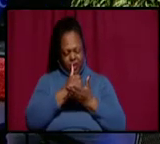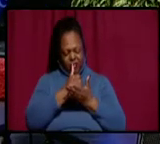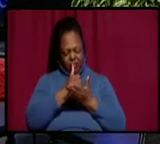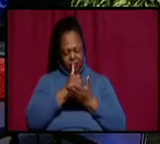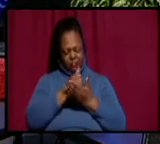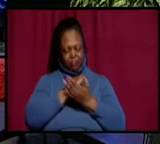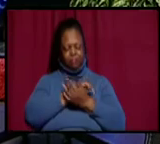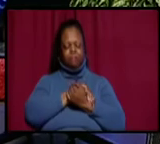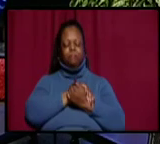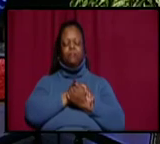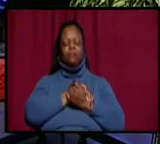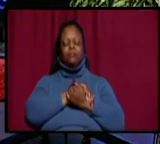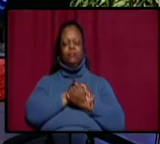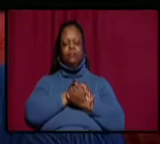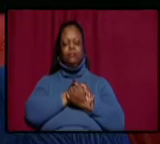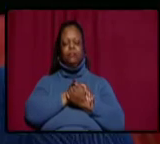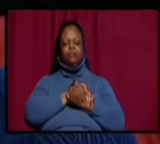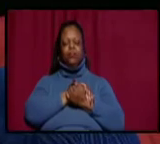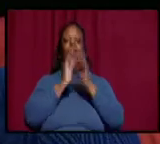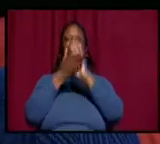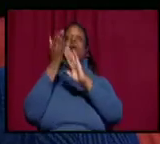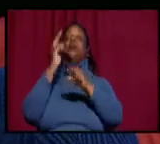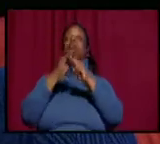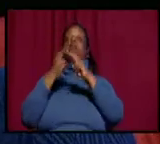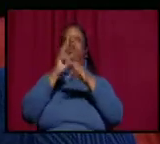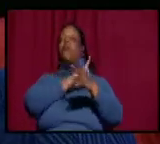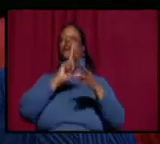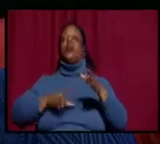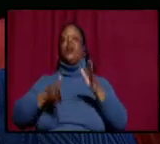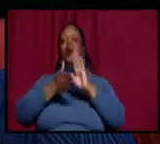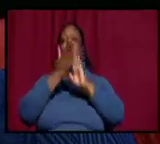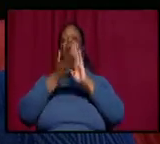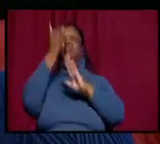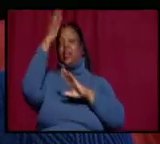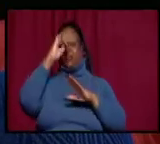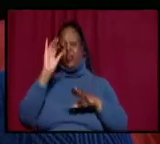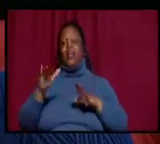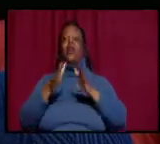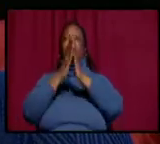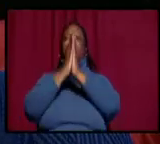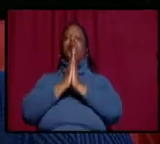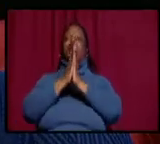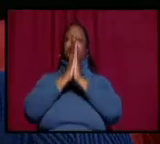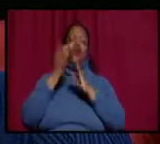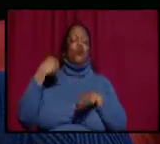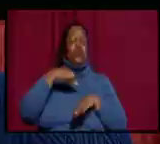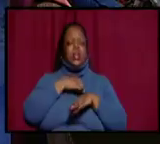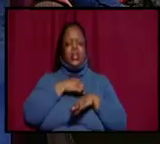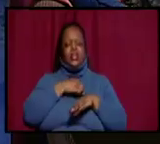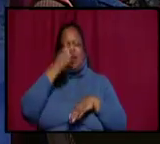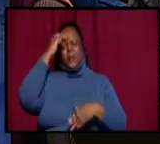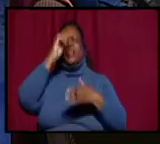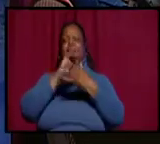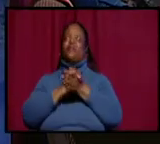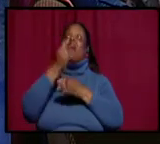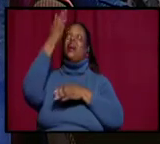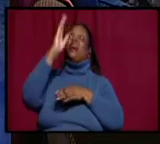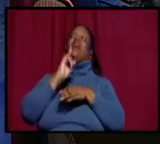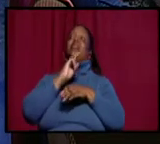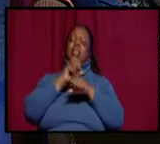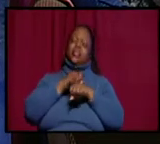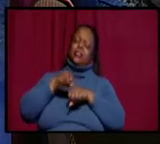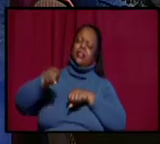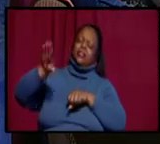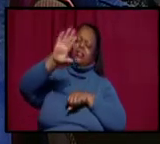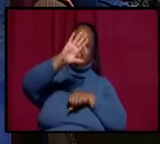Amen. Amen. Praise the name of the Lord. Let's praise God for that prayer. Praise the Lord. We're believing that God is